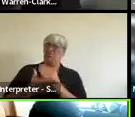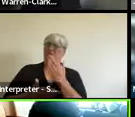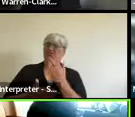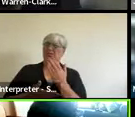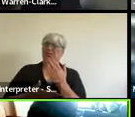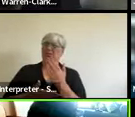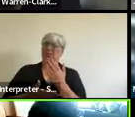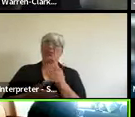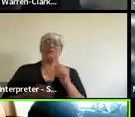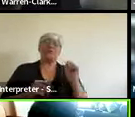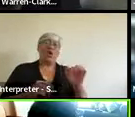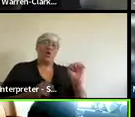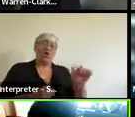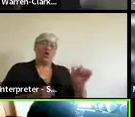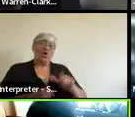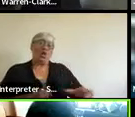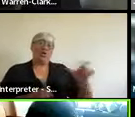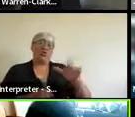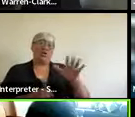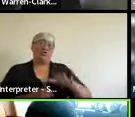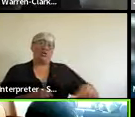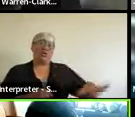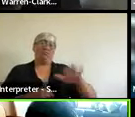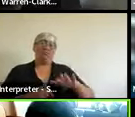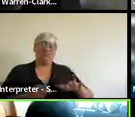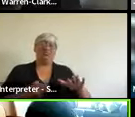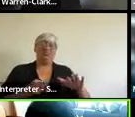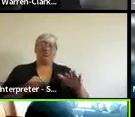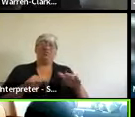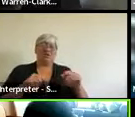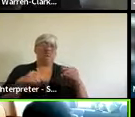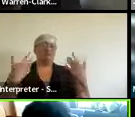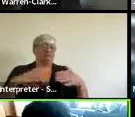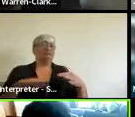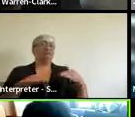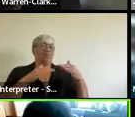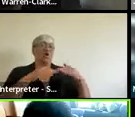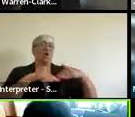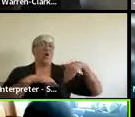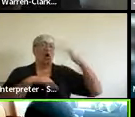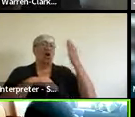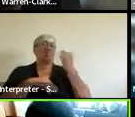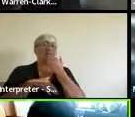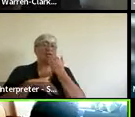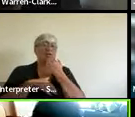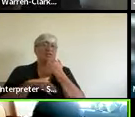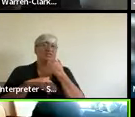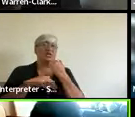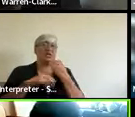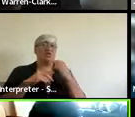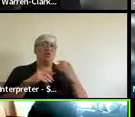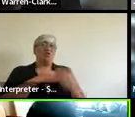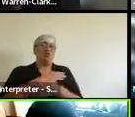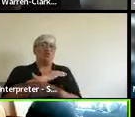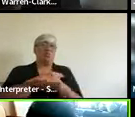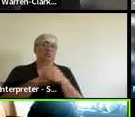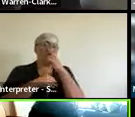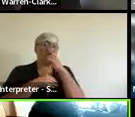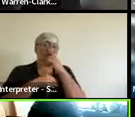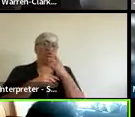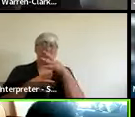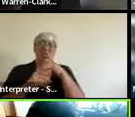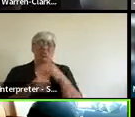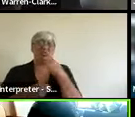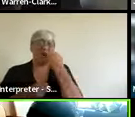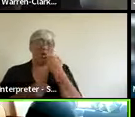Her local area, the mother, is highly represented by low socioeconomic Māori